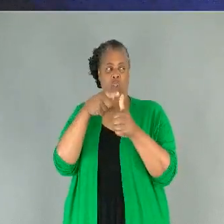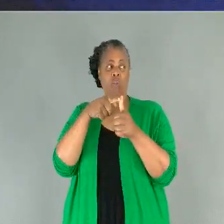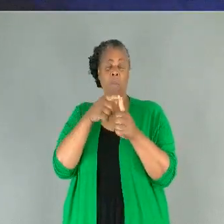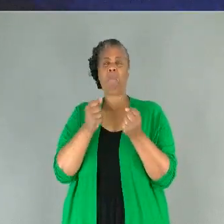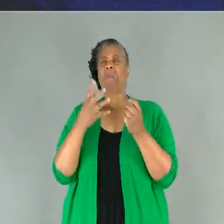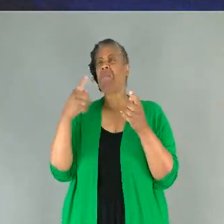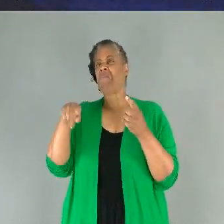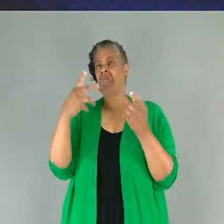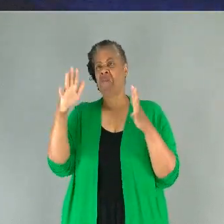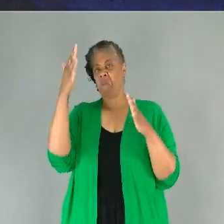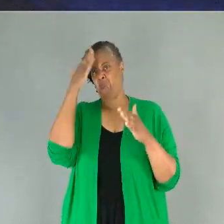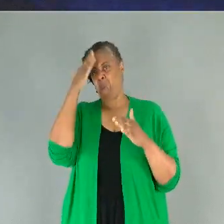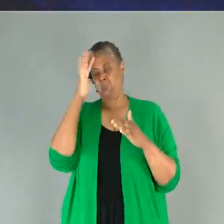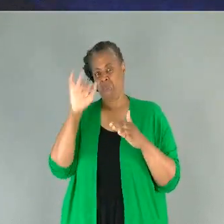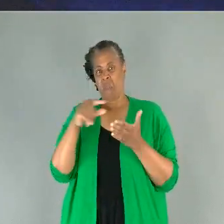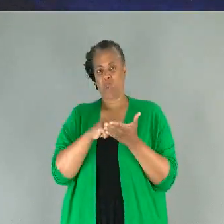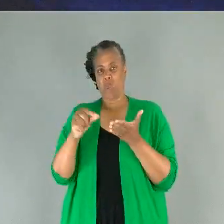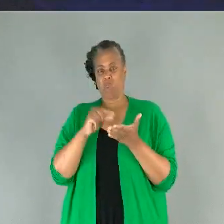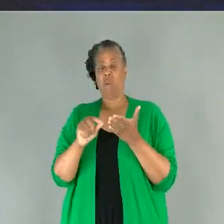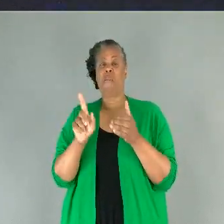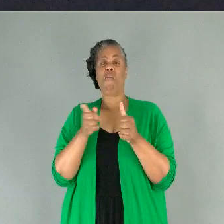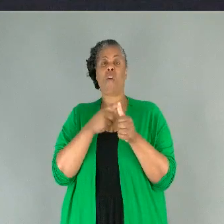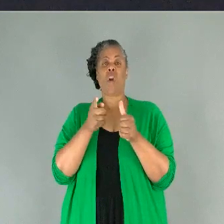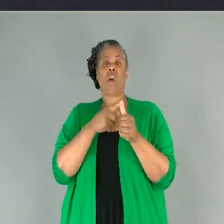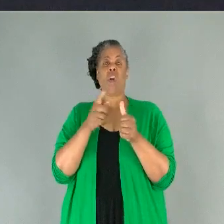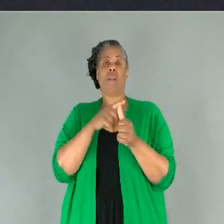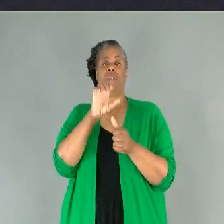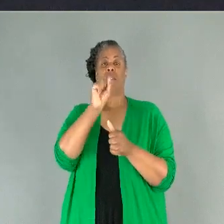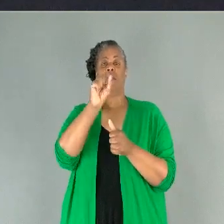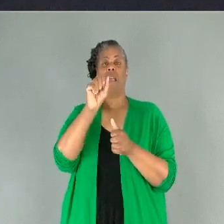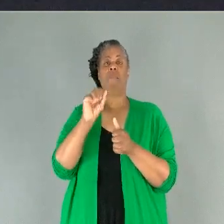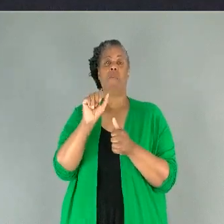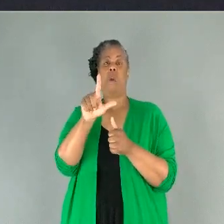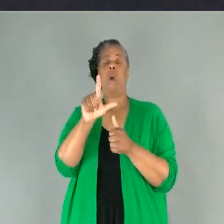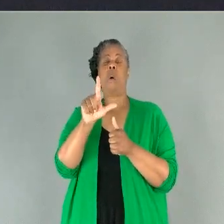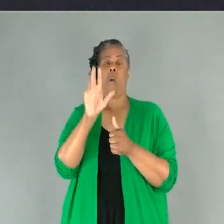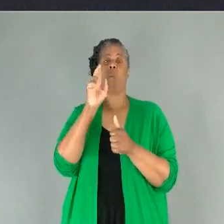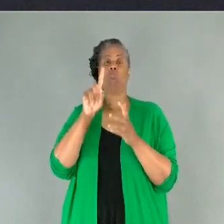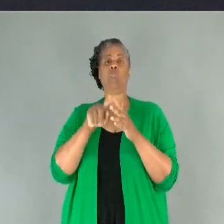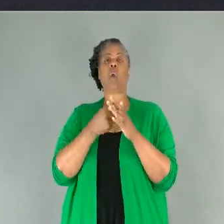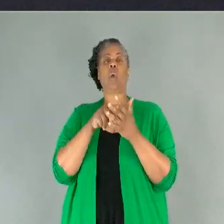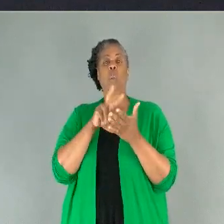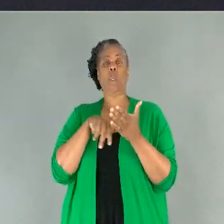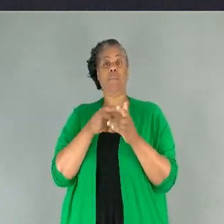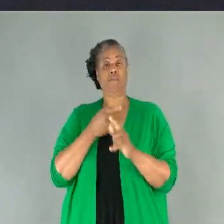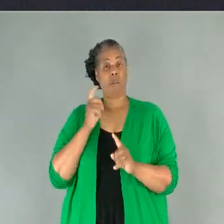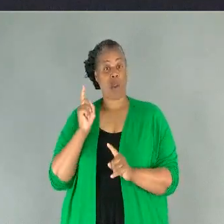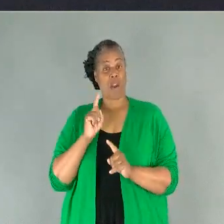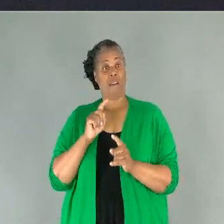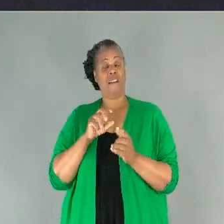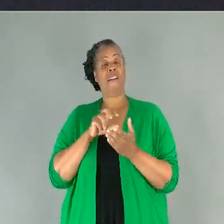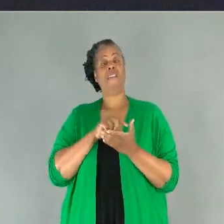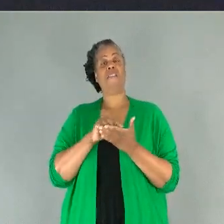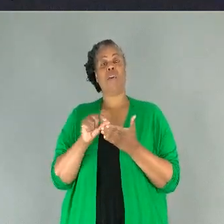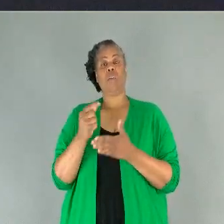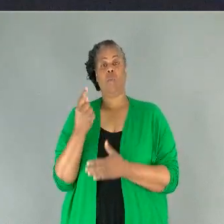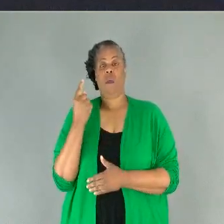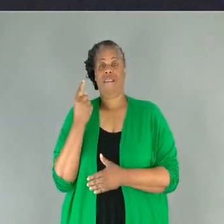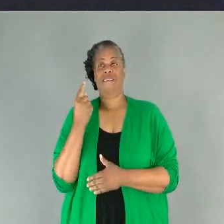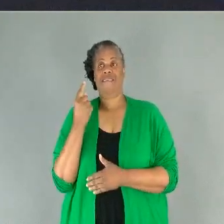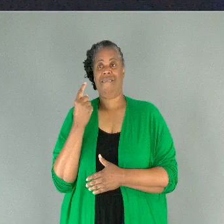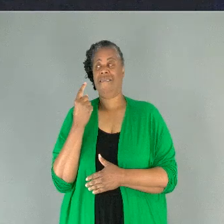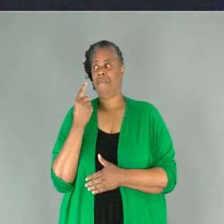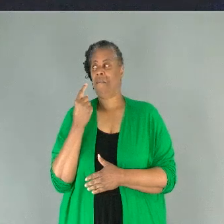Scripture. 1 Samuel, we're going to start reading in verse number 1.